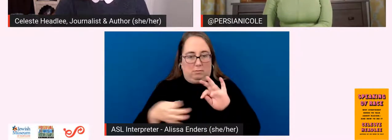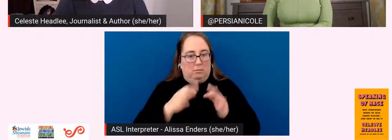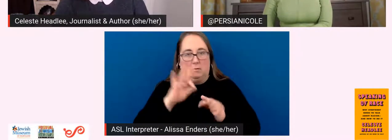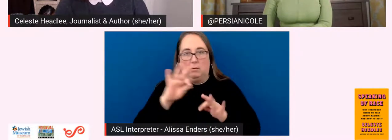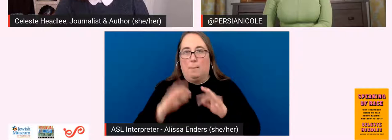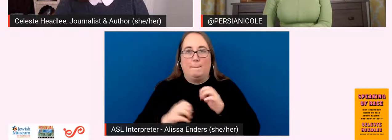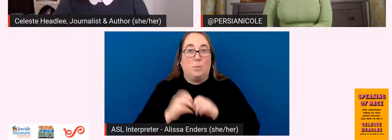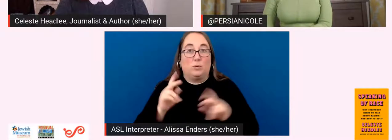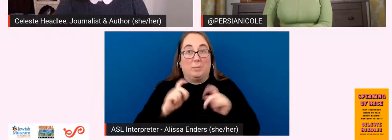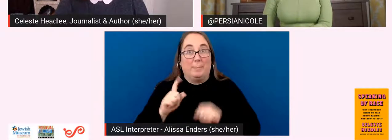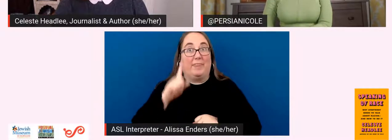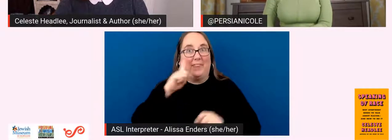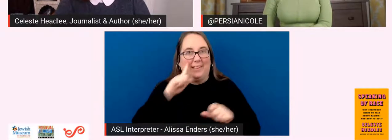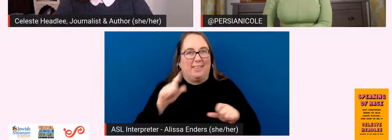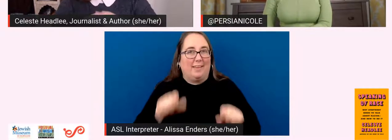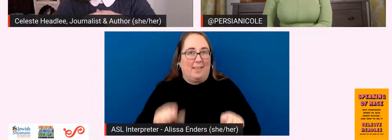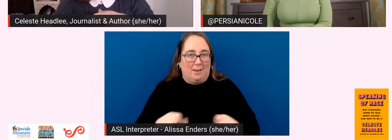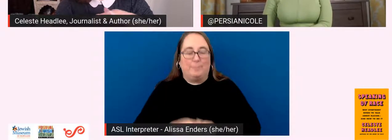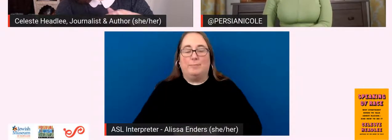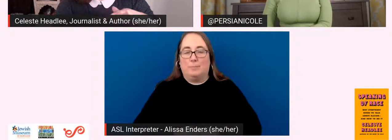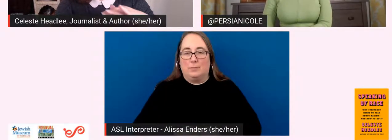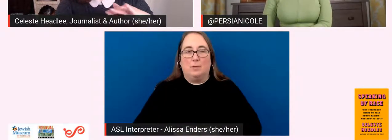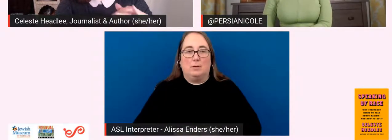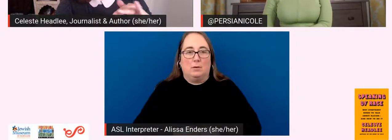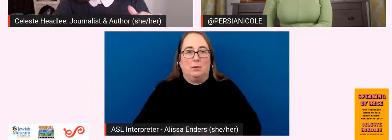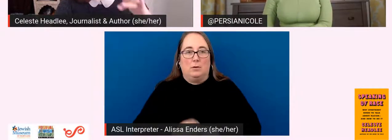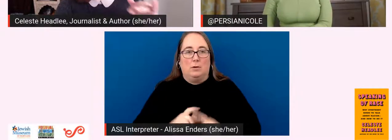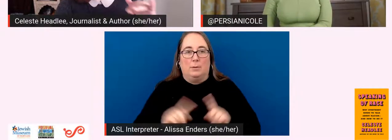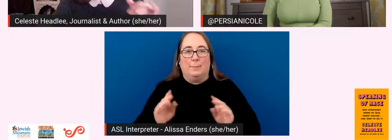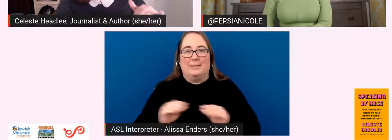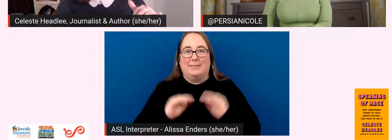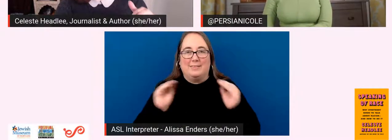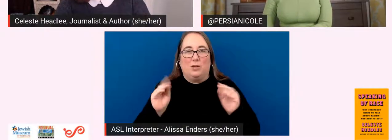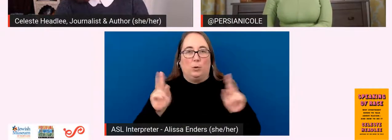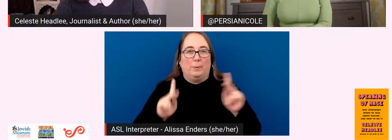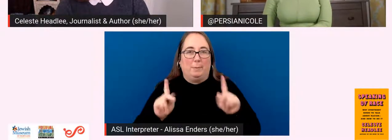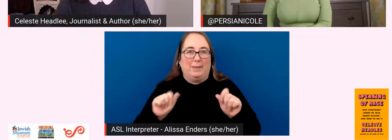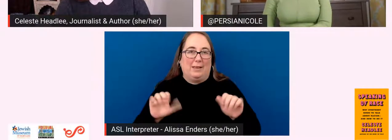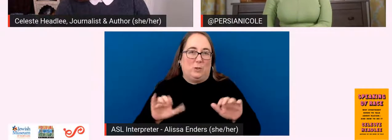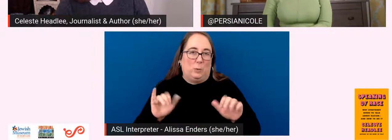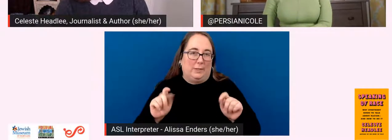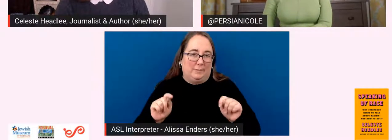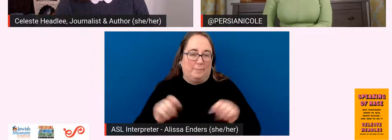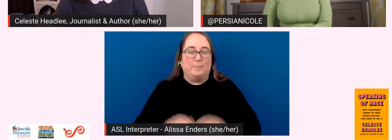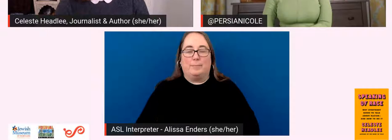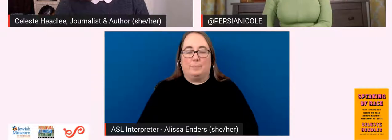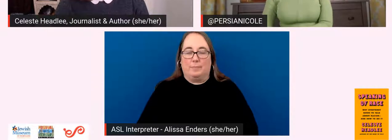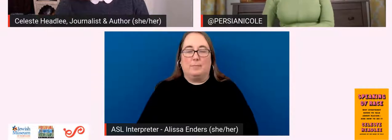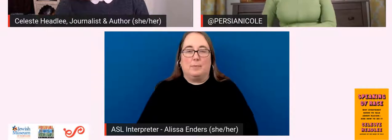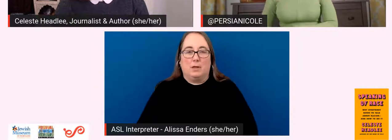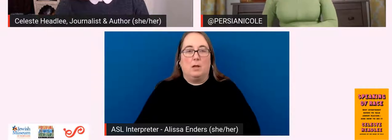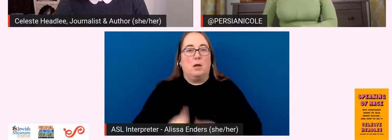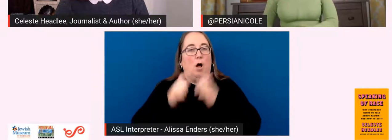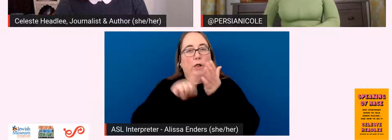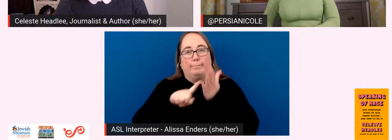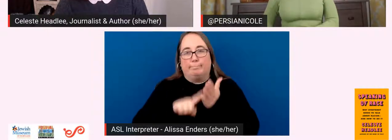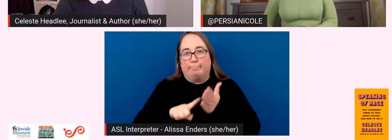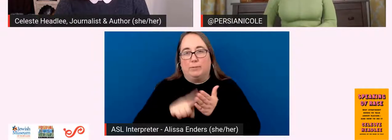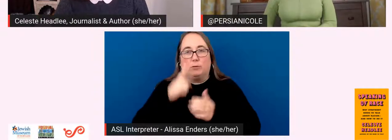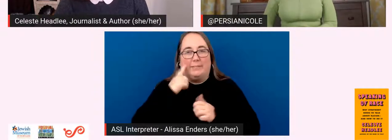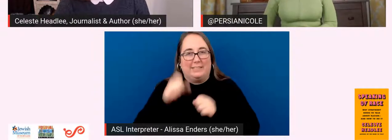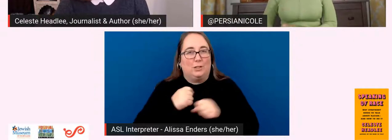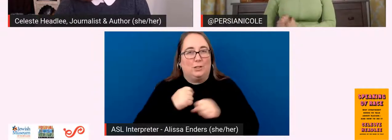people think that they're able to multitask, but zero human beings can multitask. And all of the research that we have in recent years